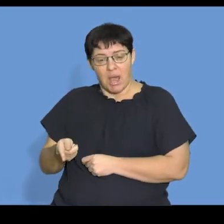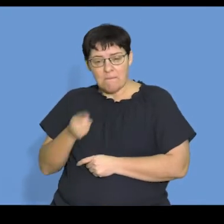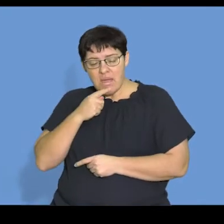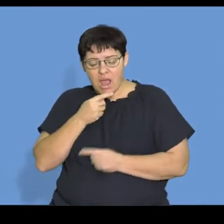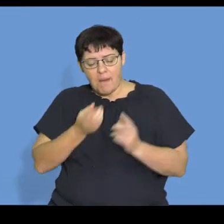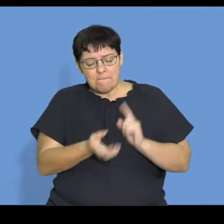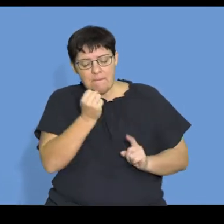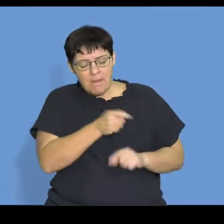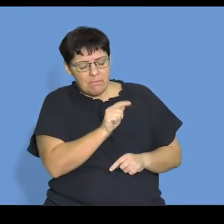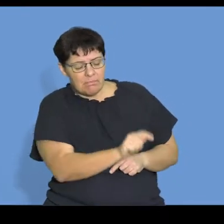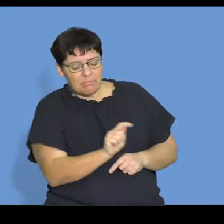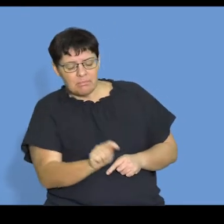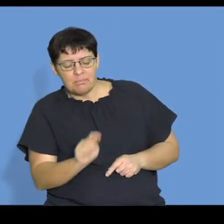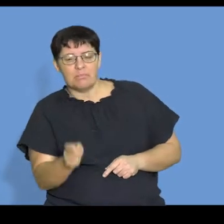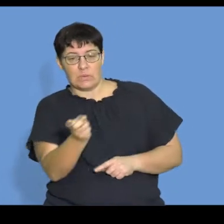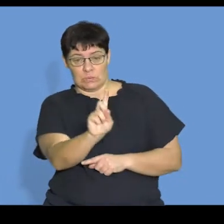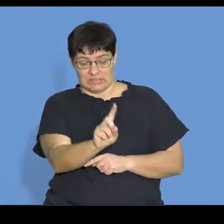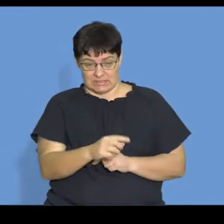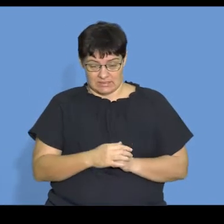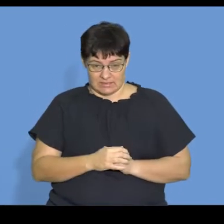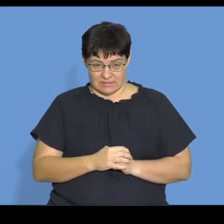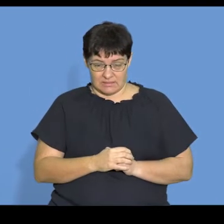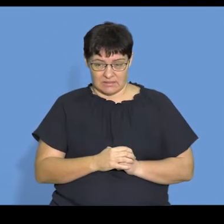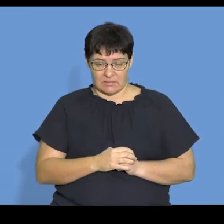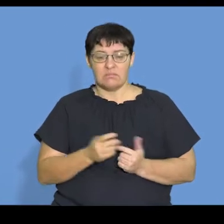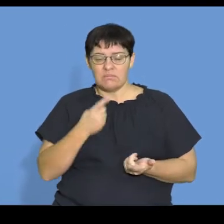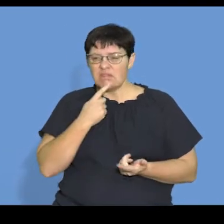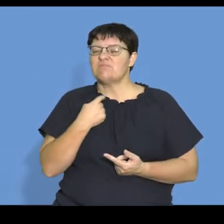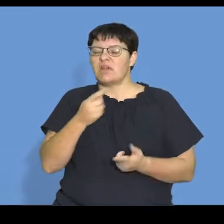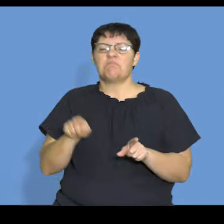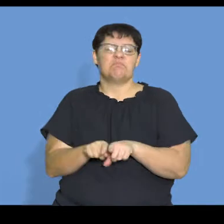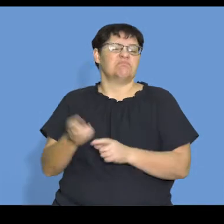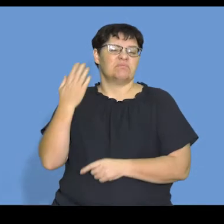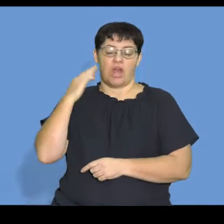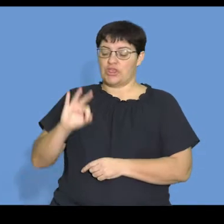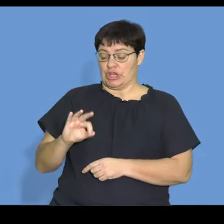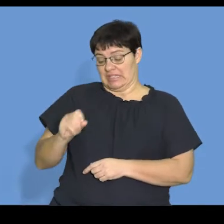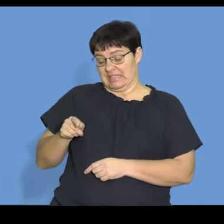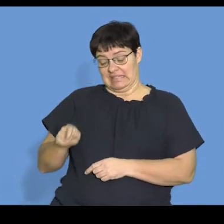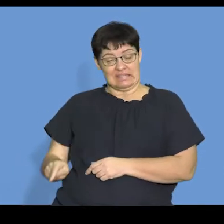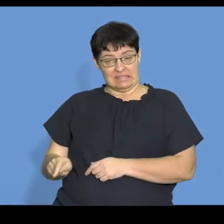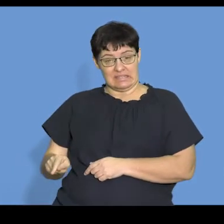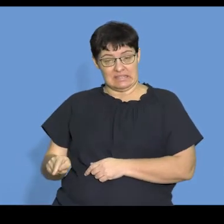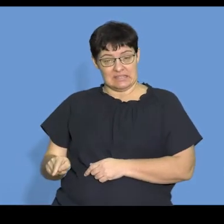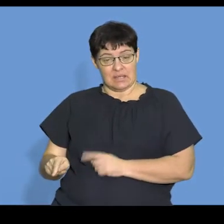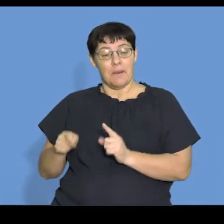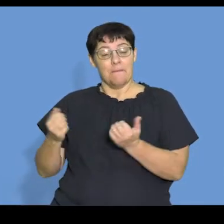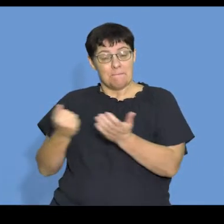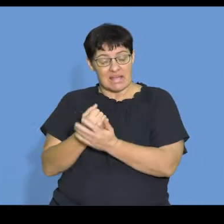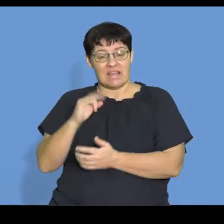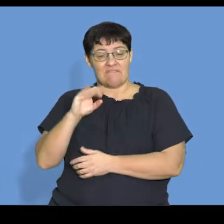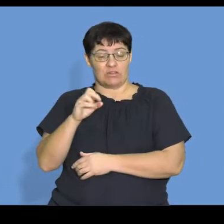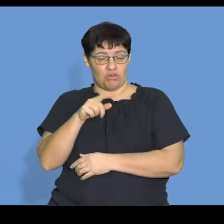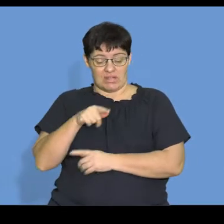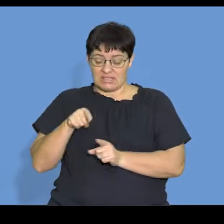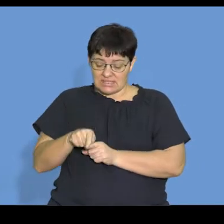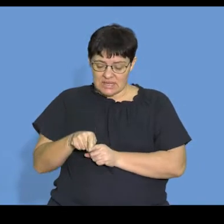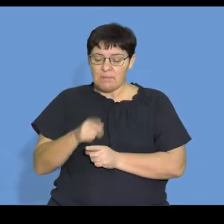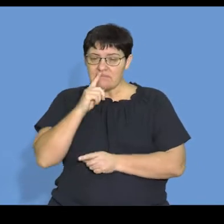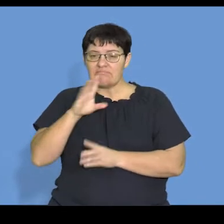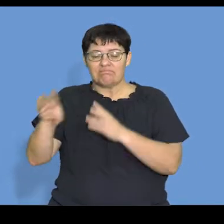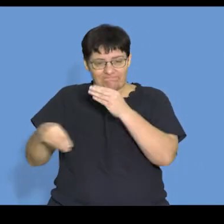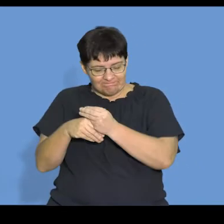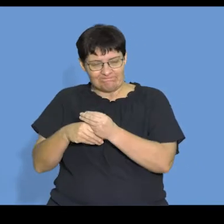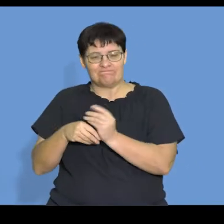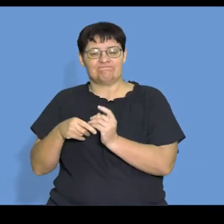example that I just gave you, if I give you 30 as the number and I say to you, factorize this, you finding all the factors that I